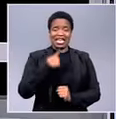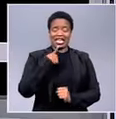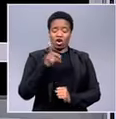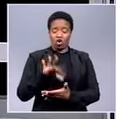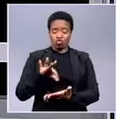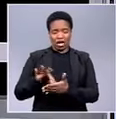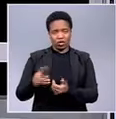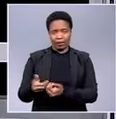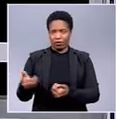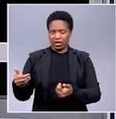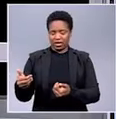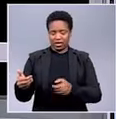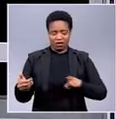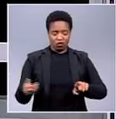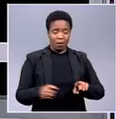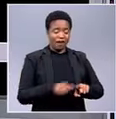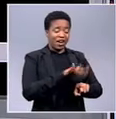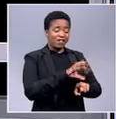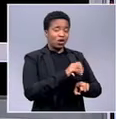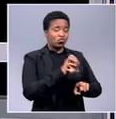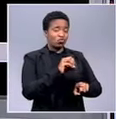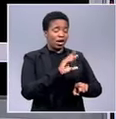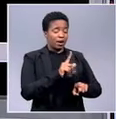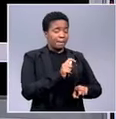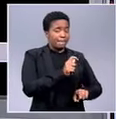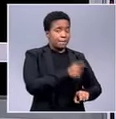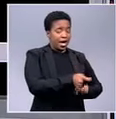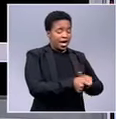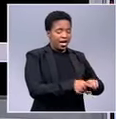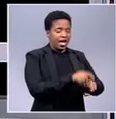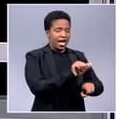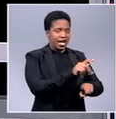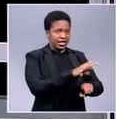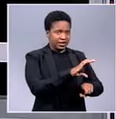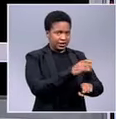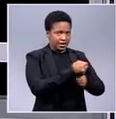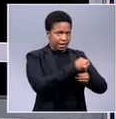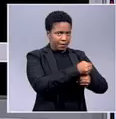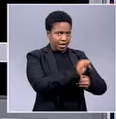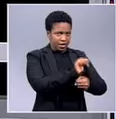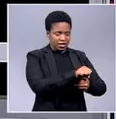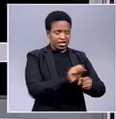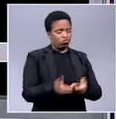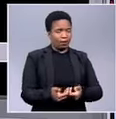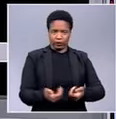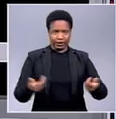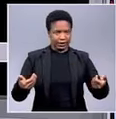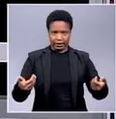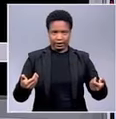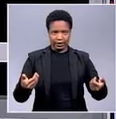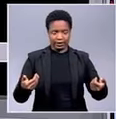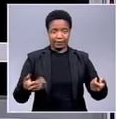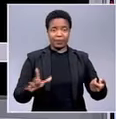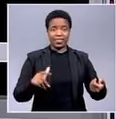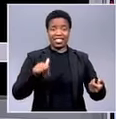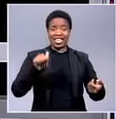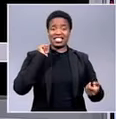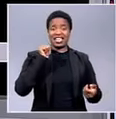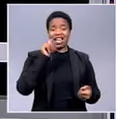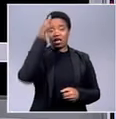separate to the 500,000 rand paid to the president's ANC campaign. Yesterday, you'll recall former Bosasa auditor